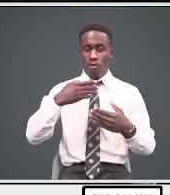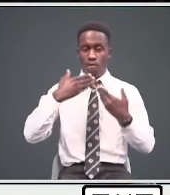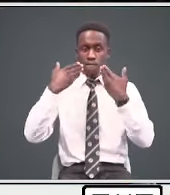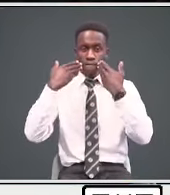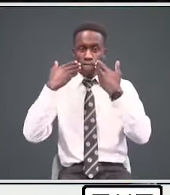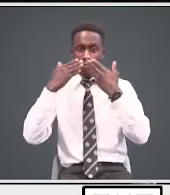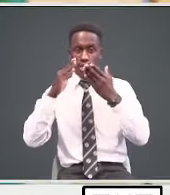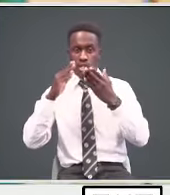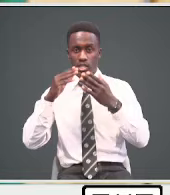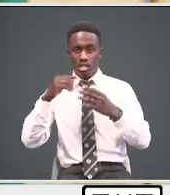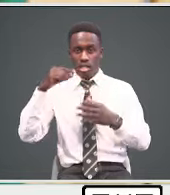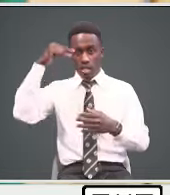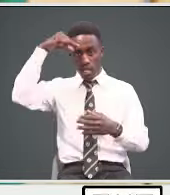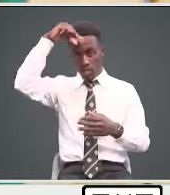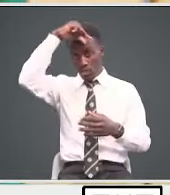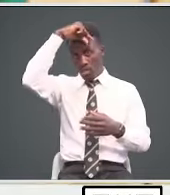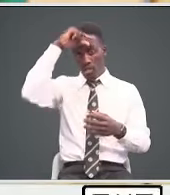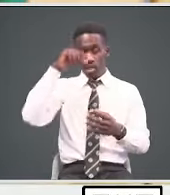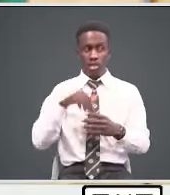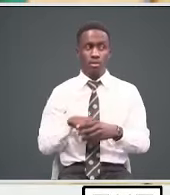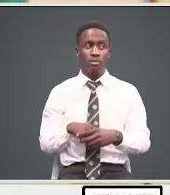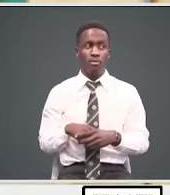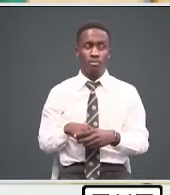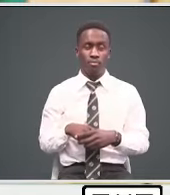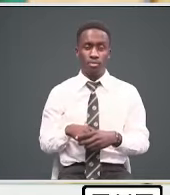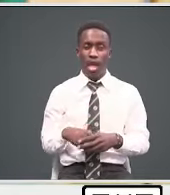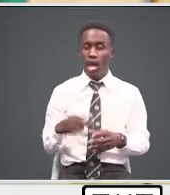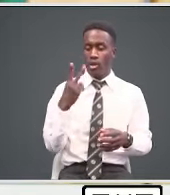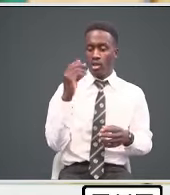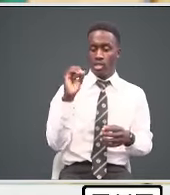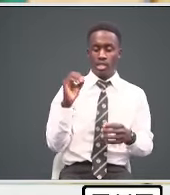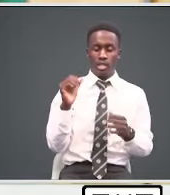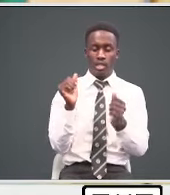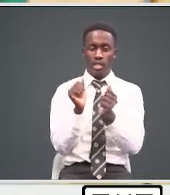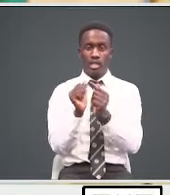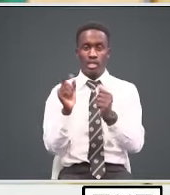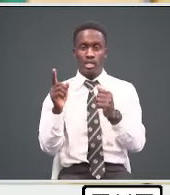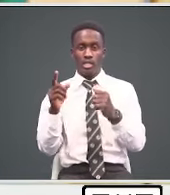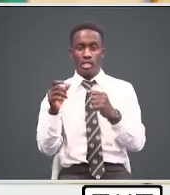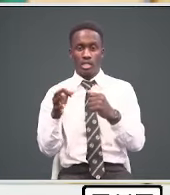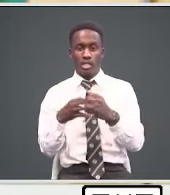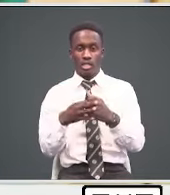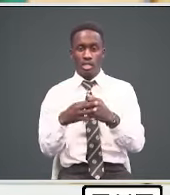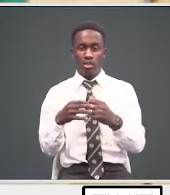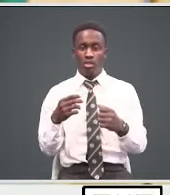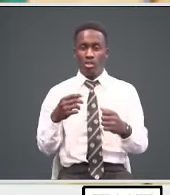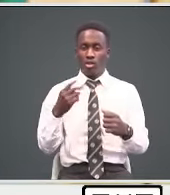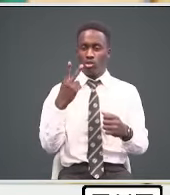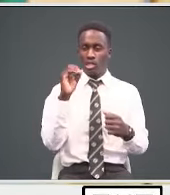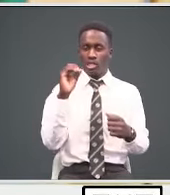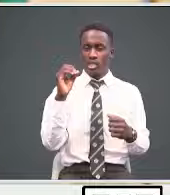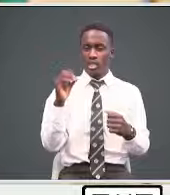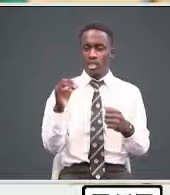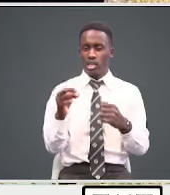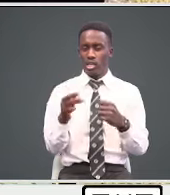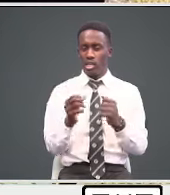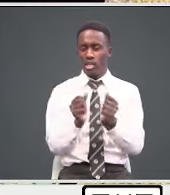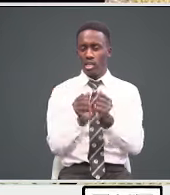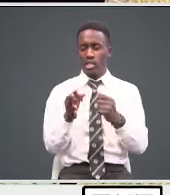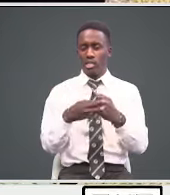Nairobi. 2018, that is when we started seeing some hitches. I started experiencing some hitches with the